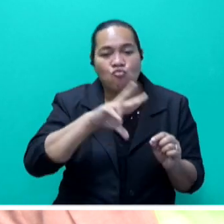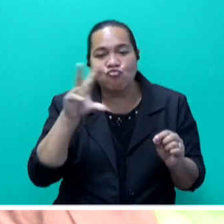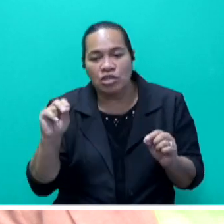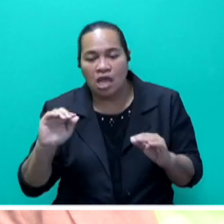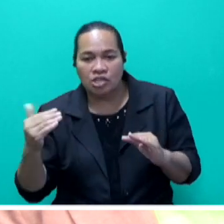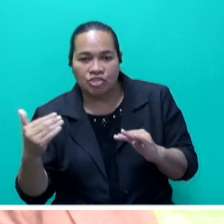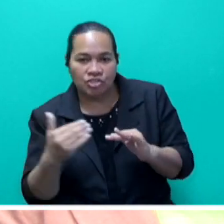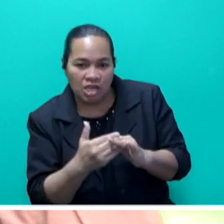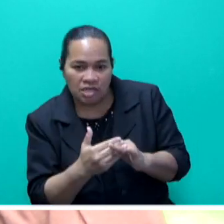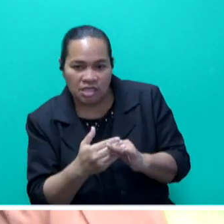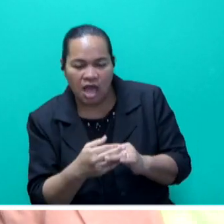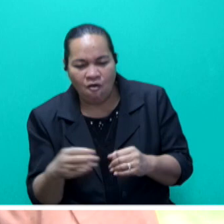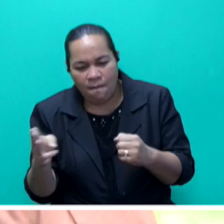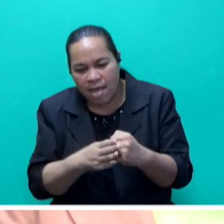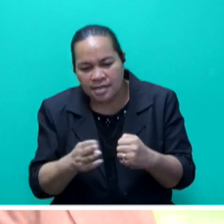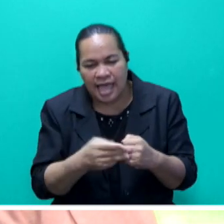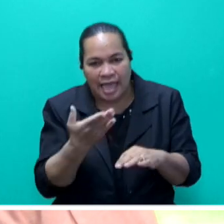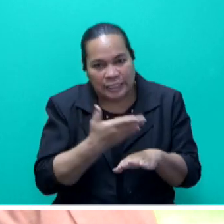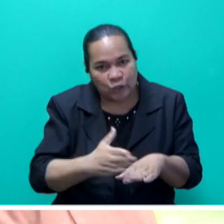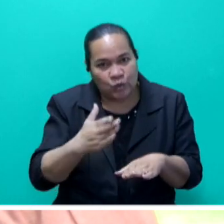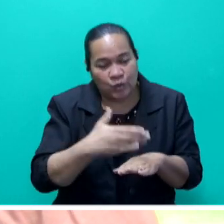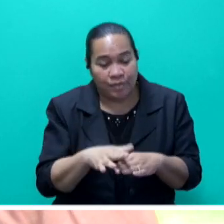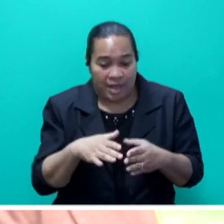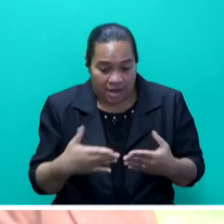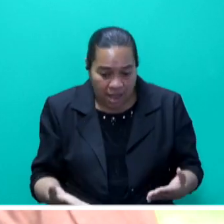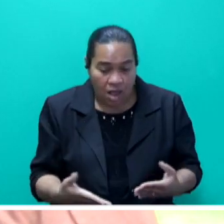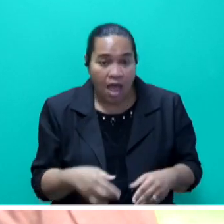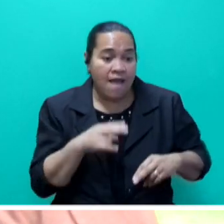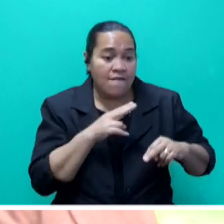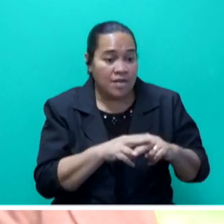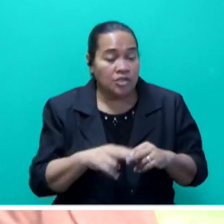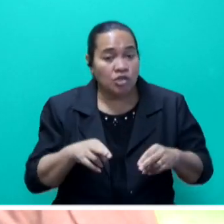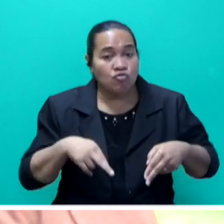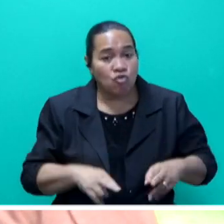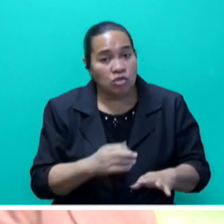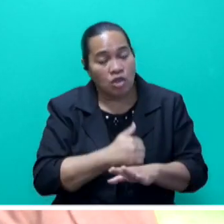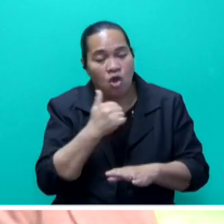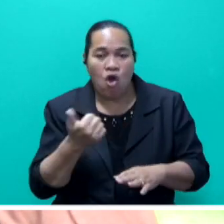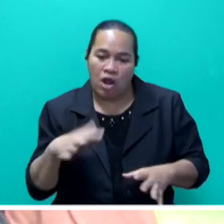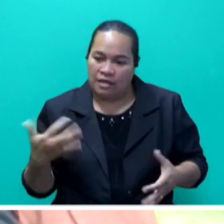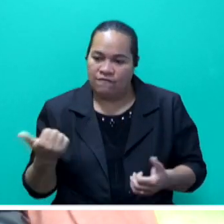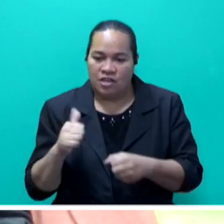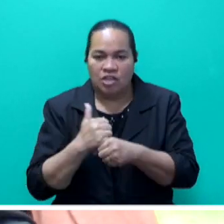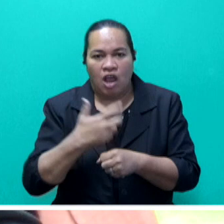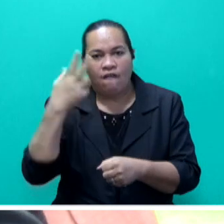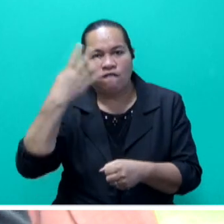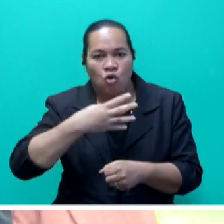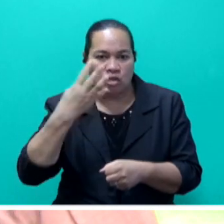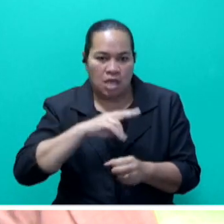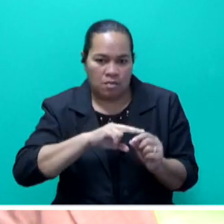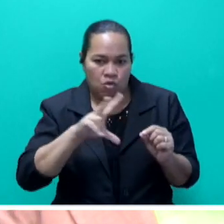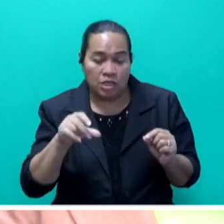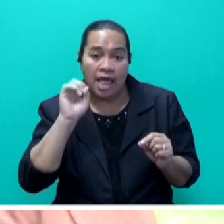jetties maintenance and renewals. And currently, Fiji Roads Authority has already completed 14 bridges, and 10 are